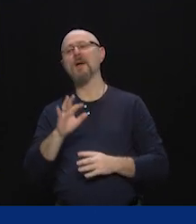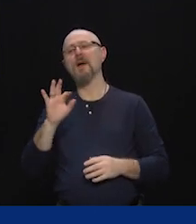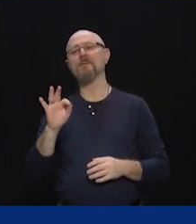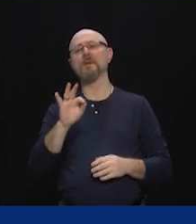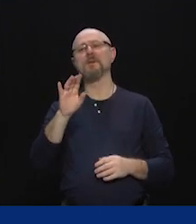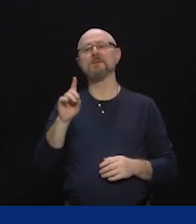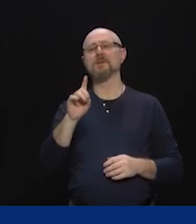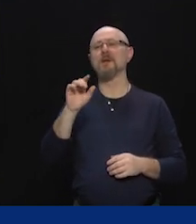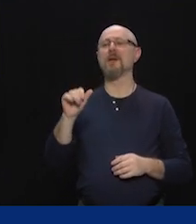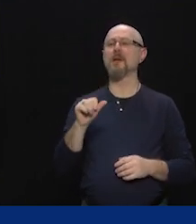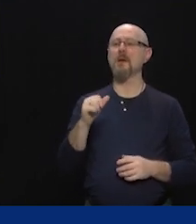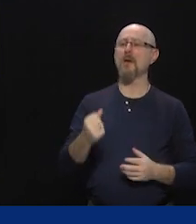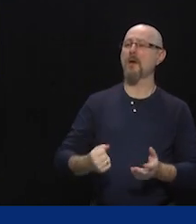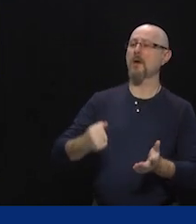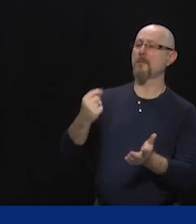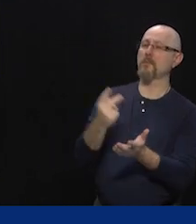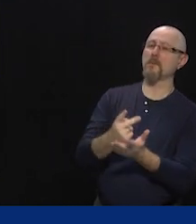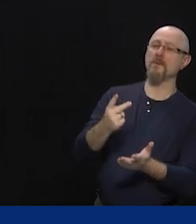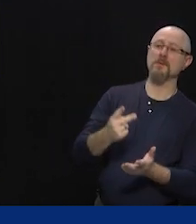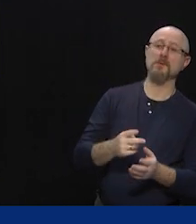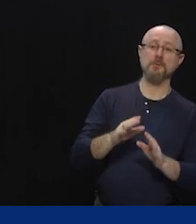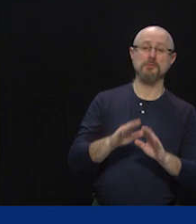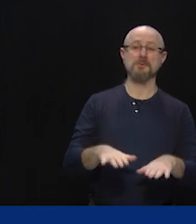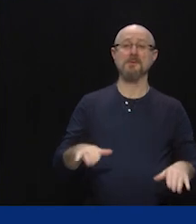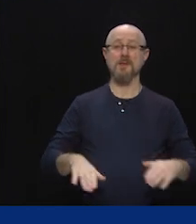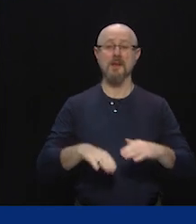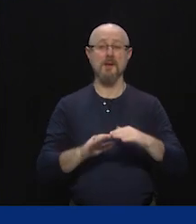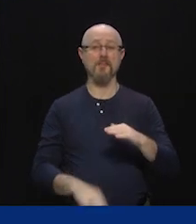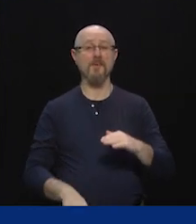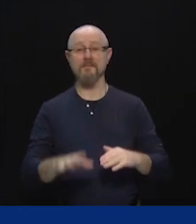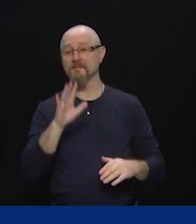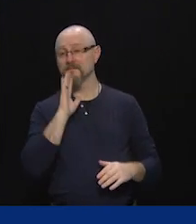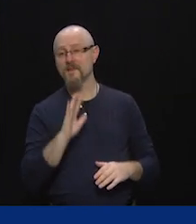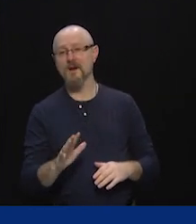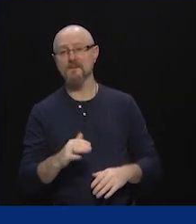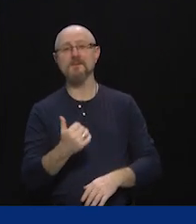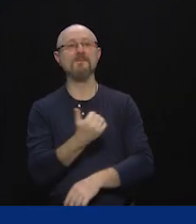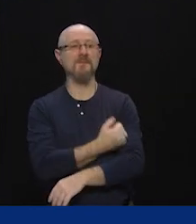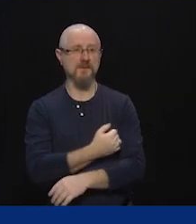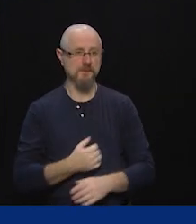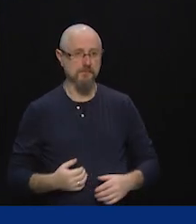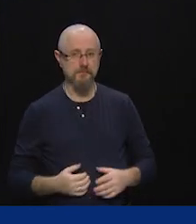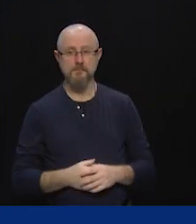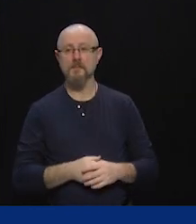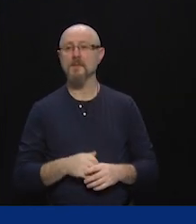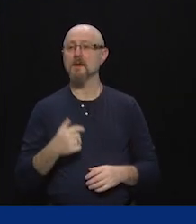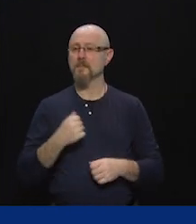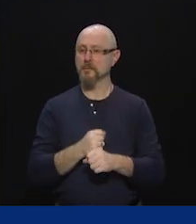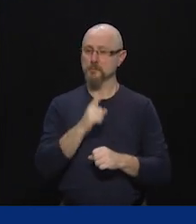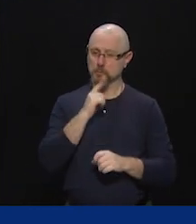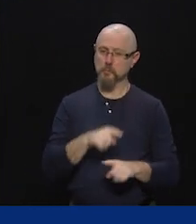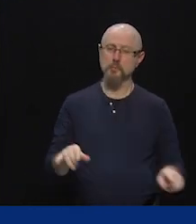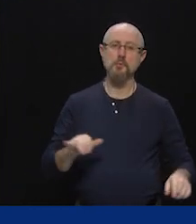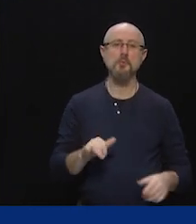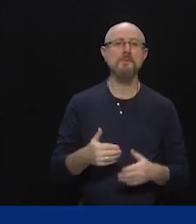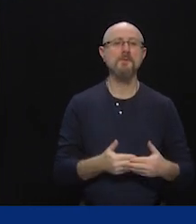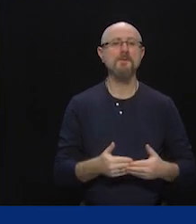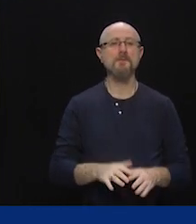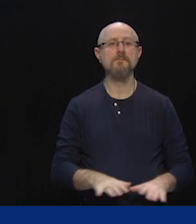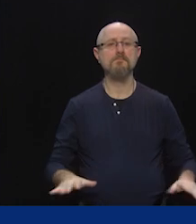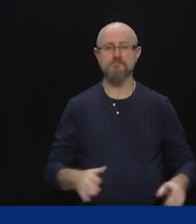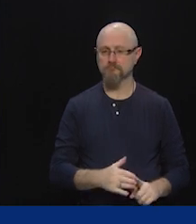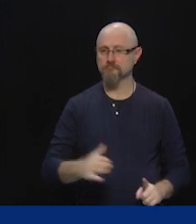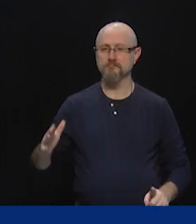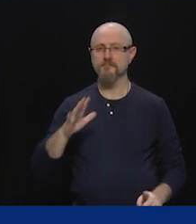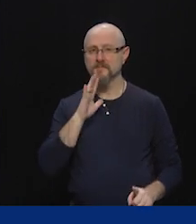give approval for children under the age of 5 to be vaccinated, obviously a lower dose, but we want to protect this younger population. And